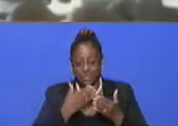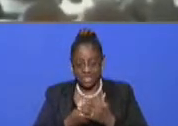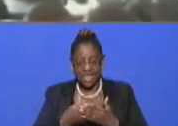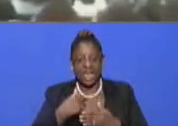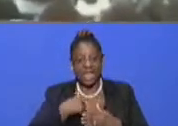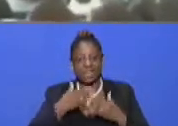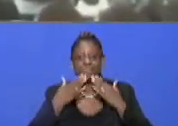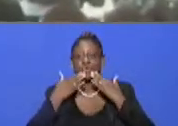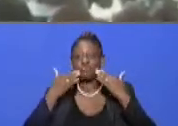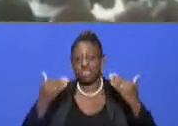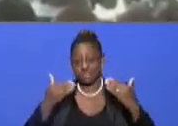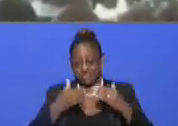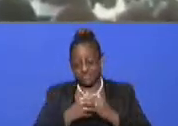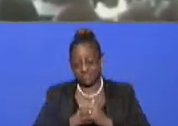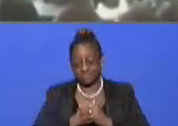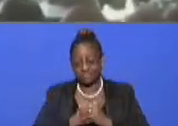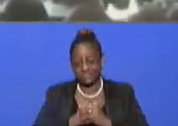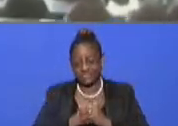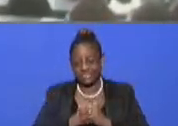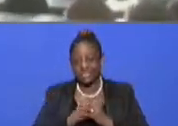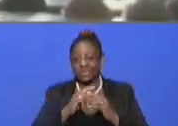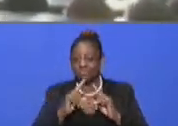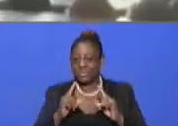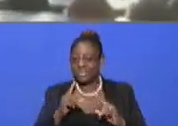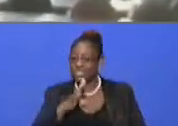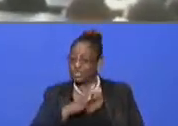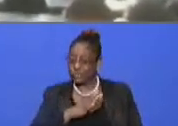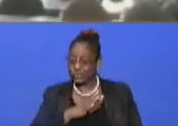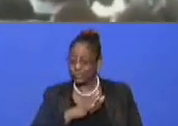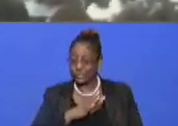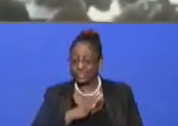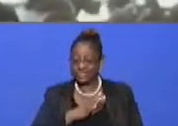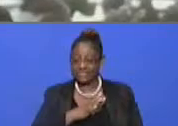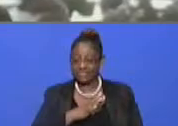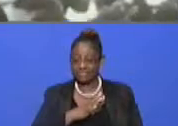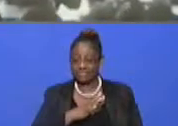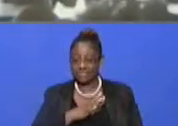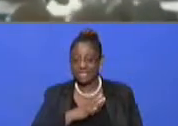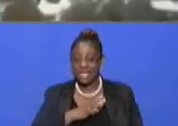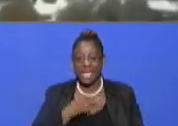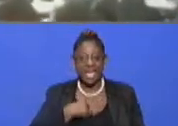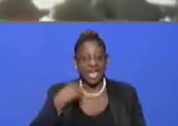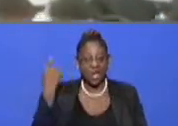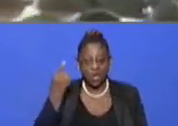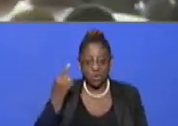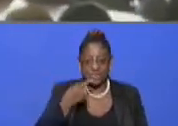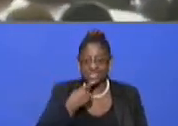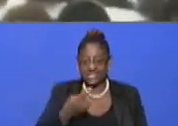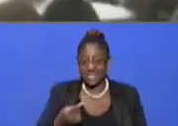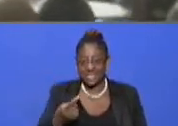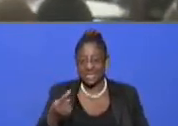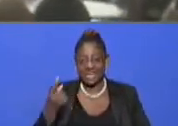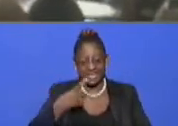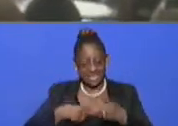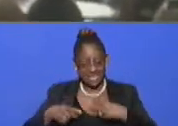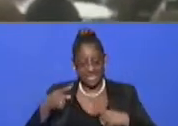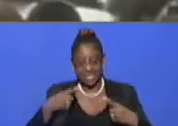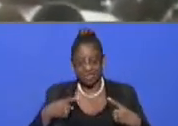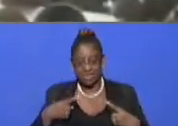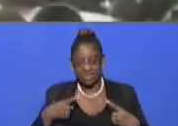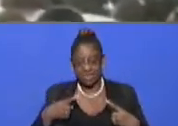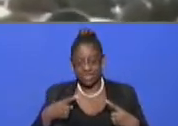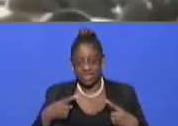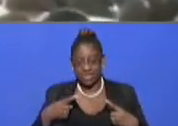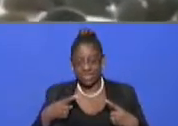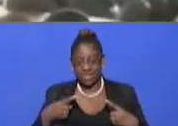grateful, you know. But it's so cool because I always said when I came here, I was the only